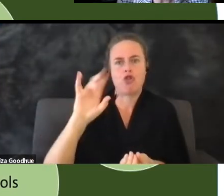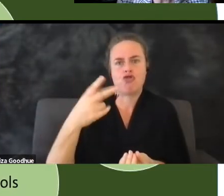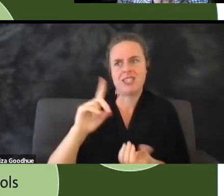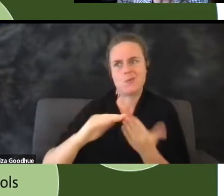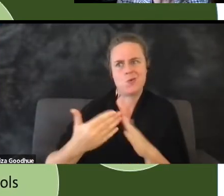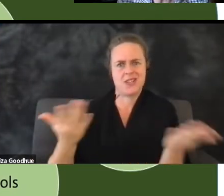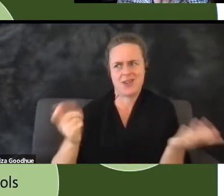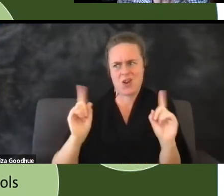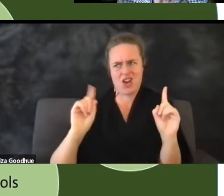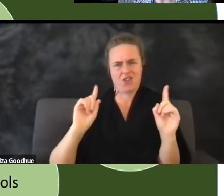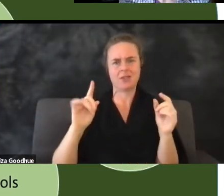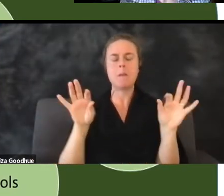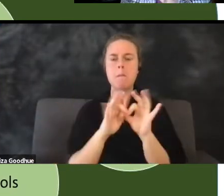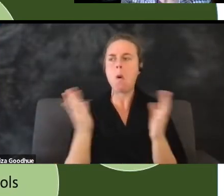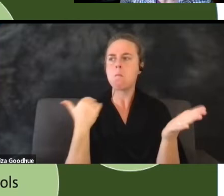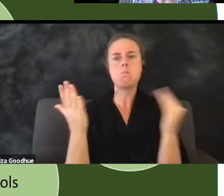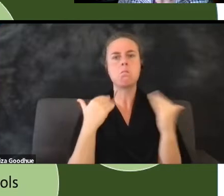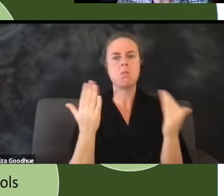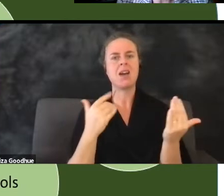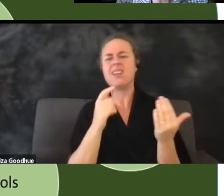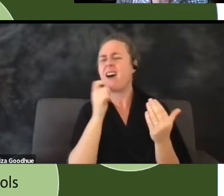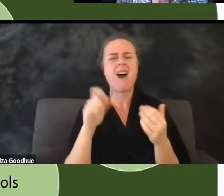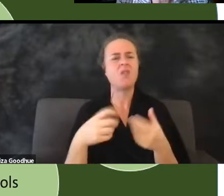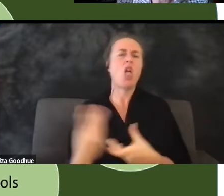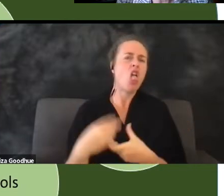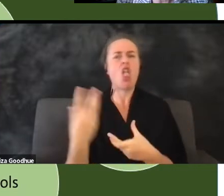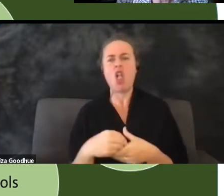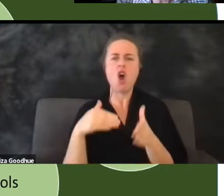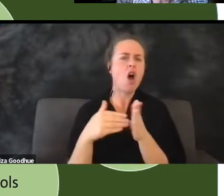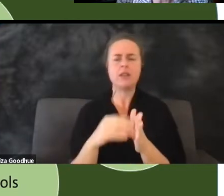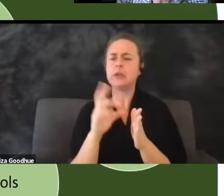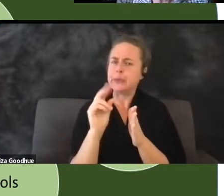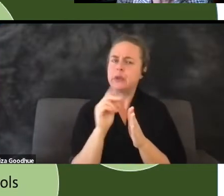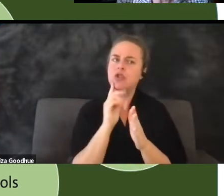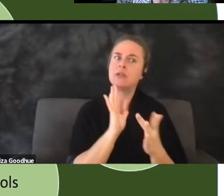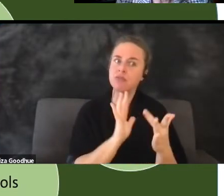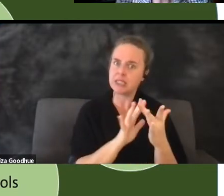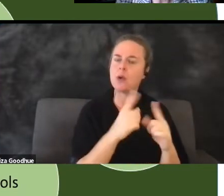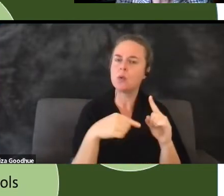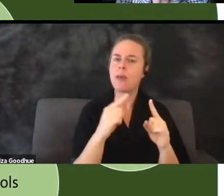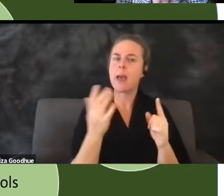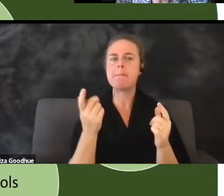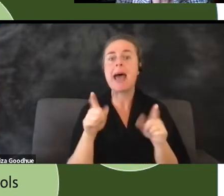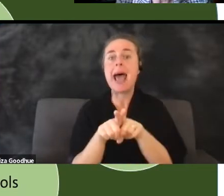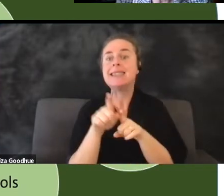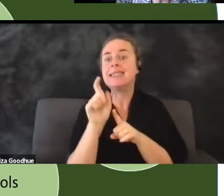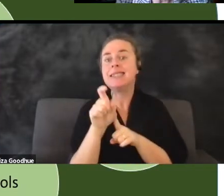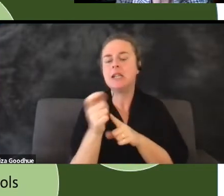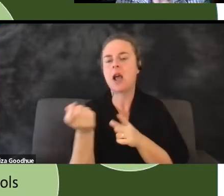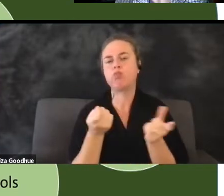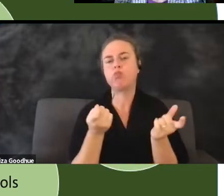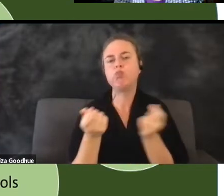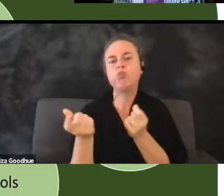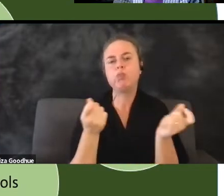meetings. You can reach out to them and bring them in as needed. Right now, the Well-Nourished Can, we've been talking with